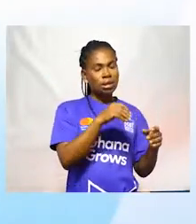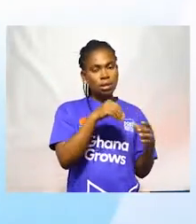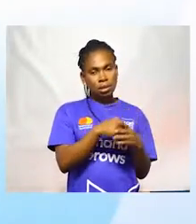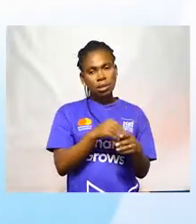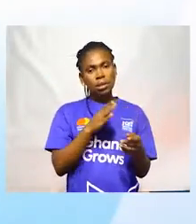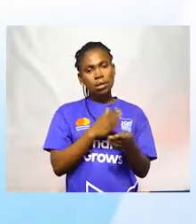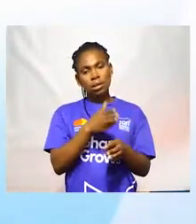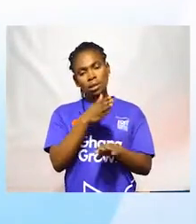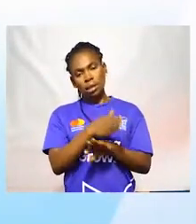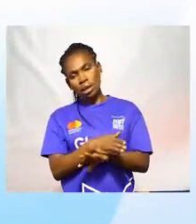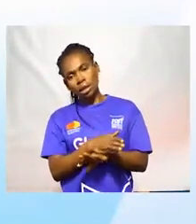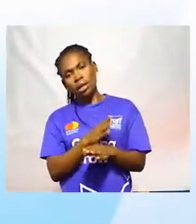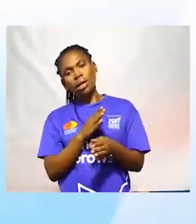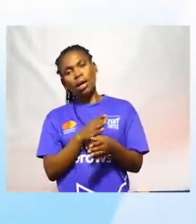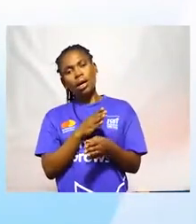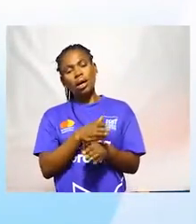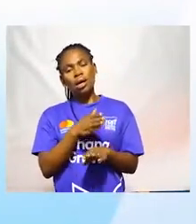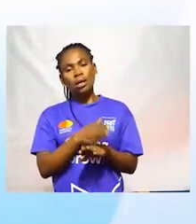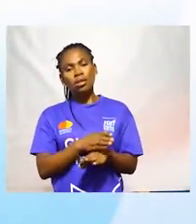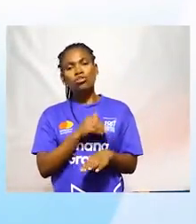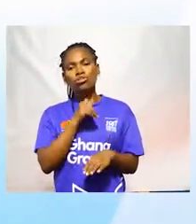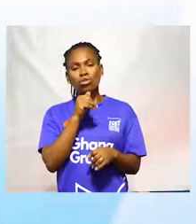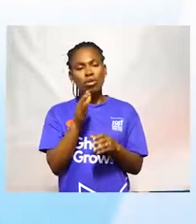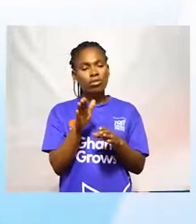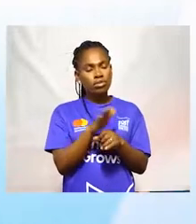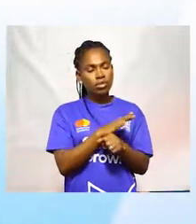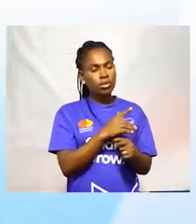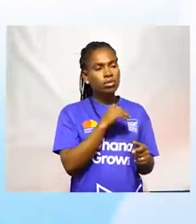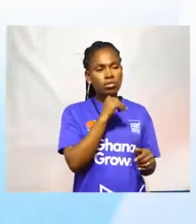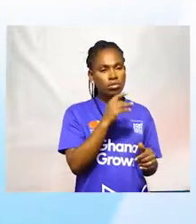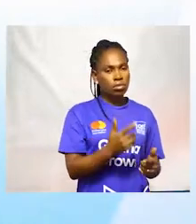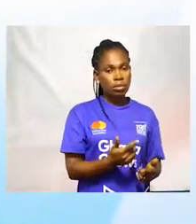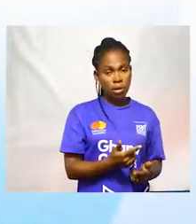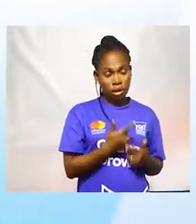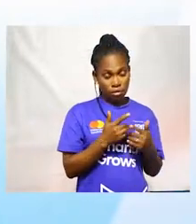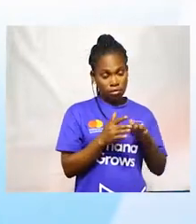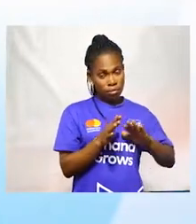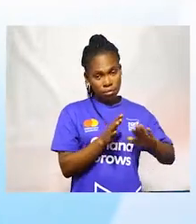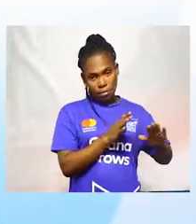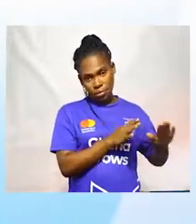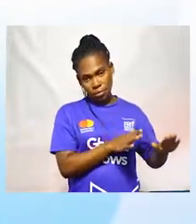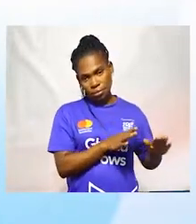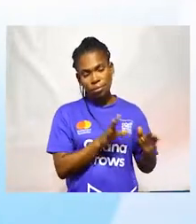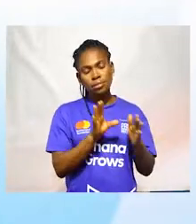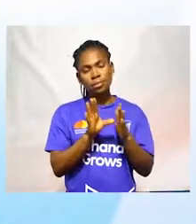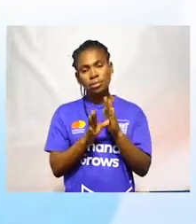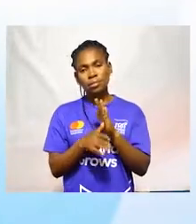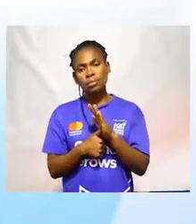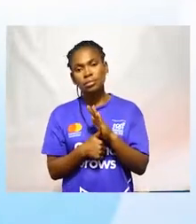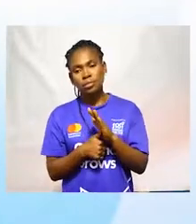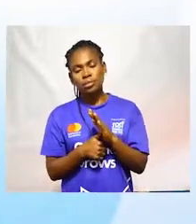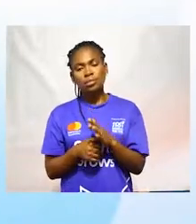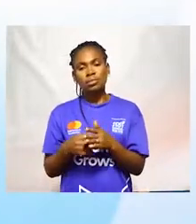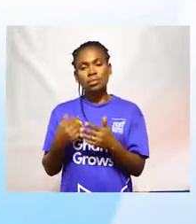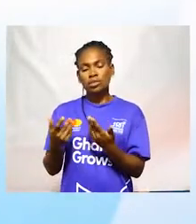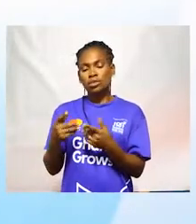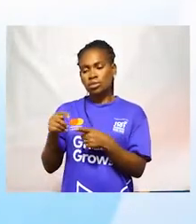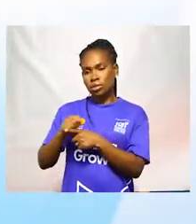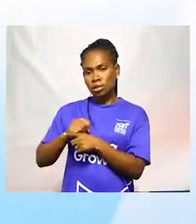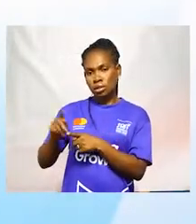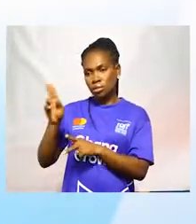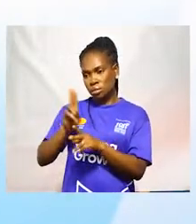equipment, that unfulfilled part of life. And then tweeting that many people use